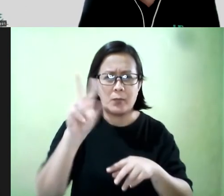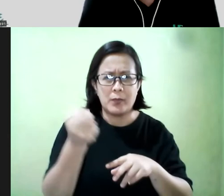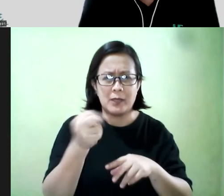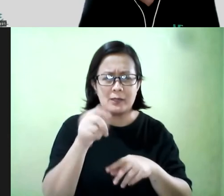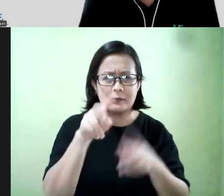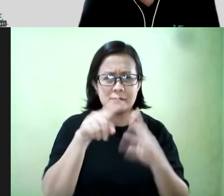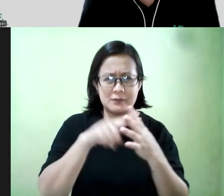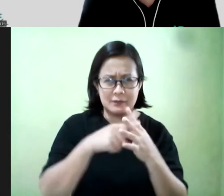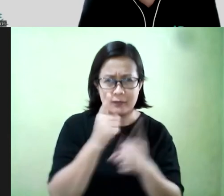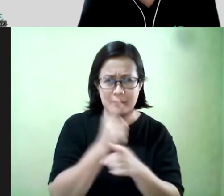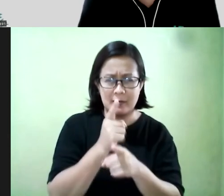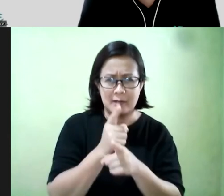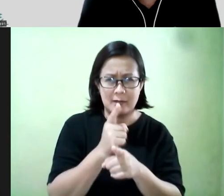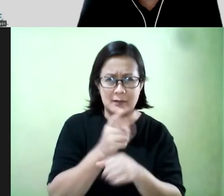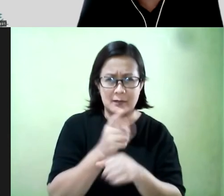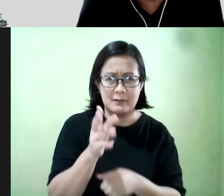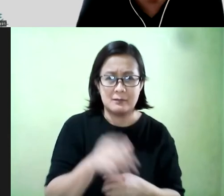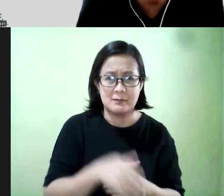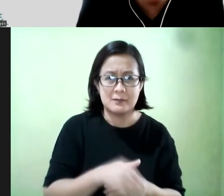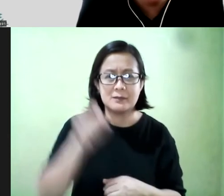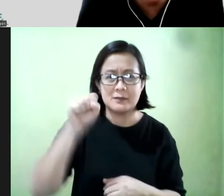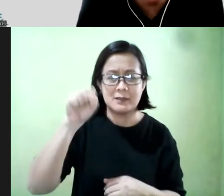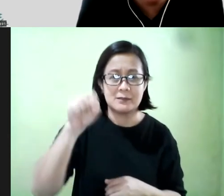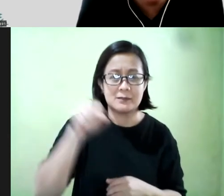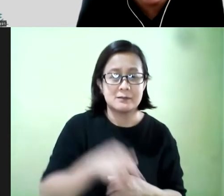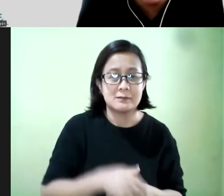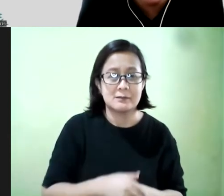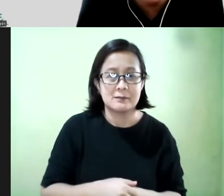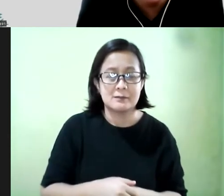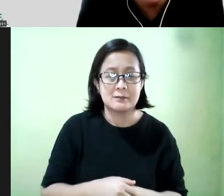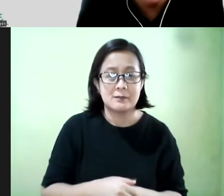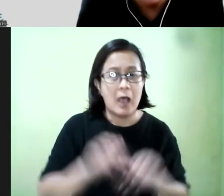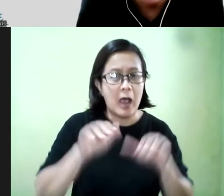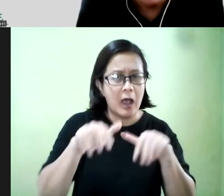So yes. Your question, Sir Paul, is